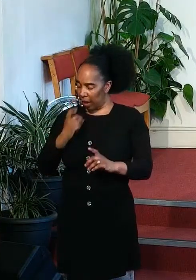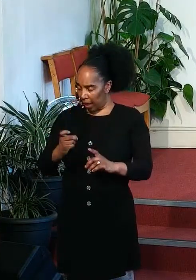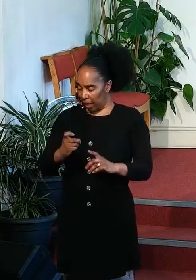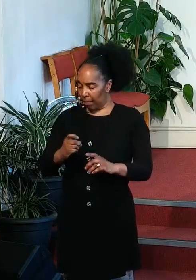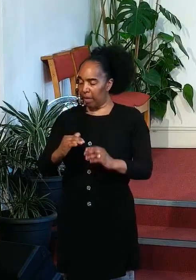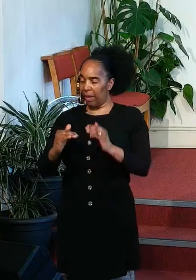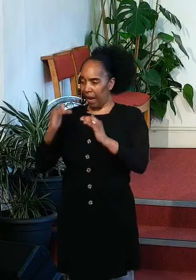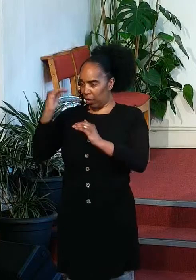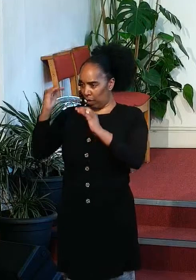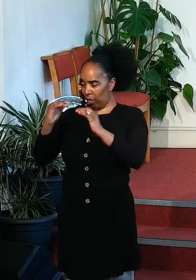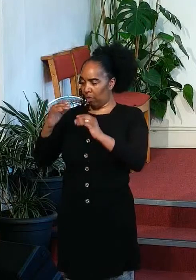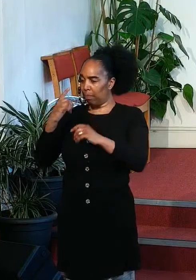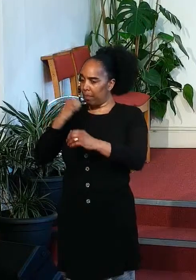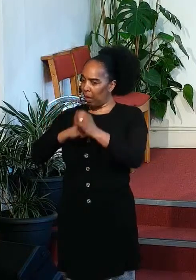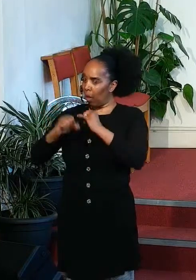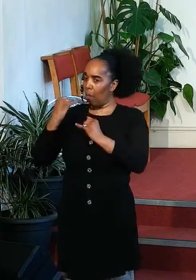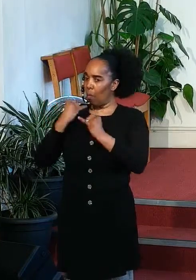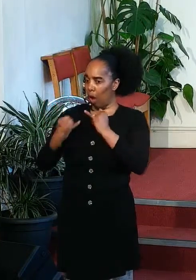adulthood.